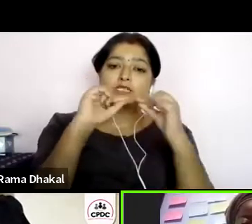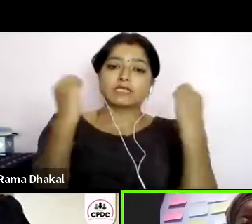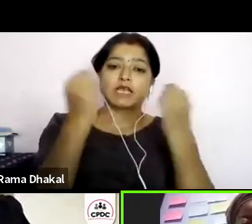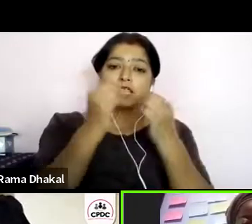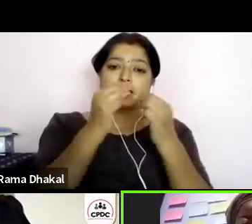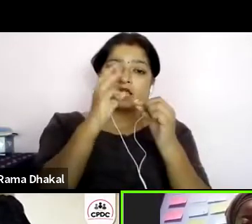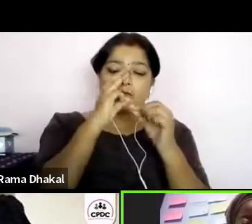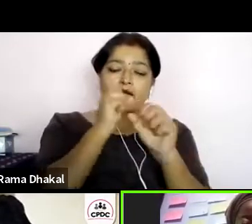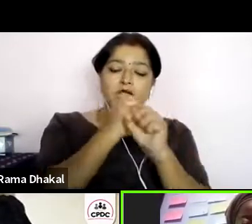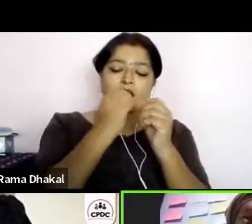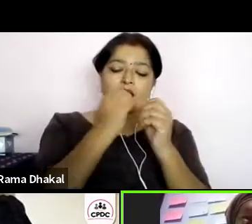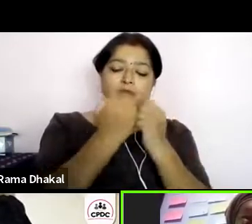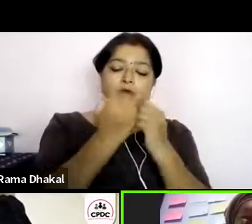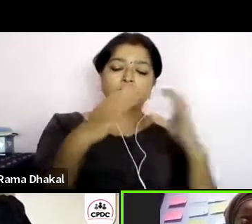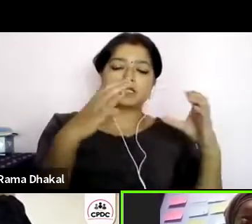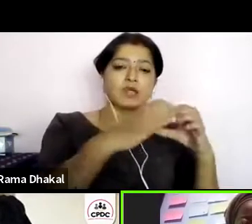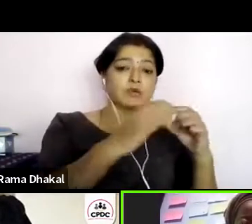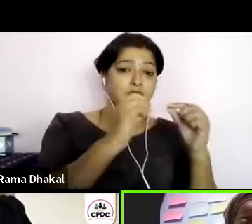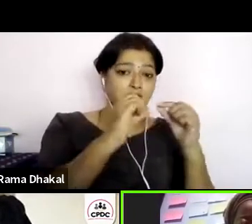identifying